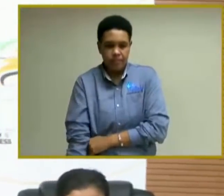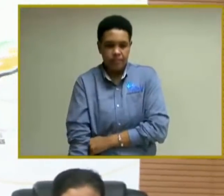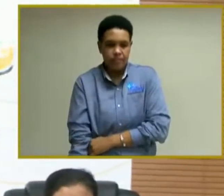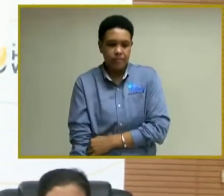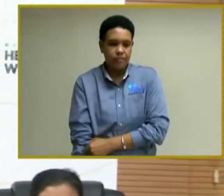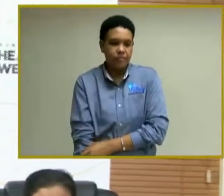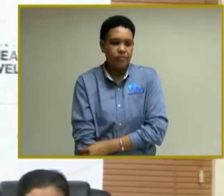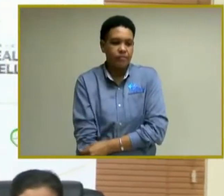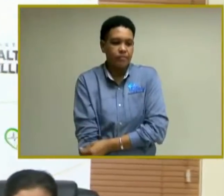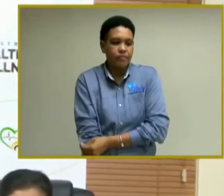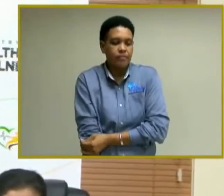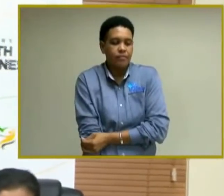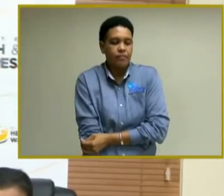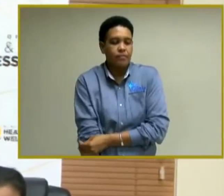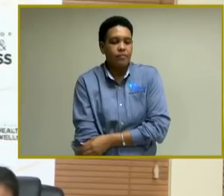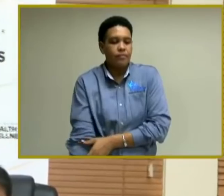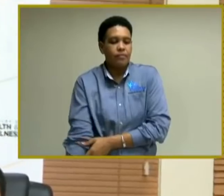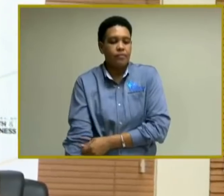Thank you, Minister.